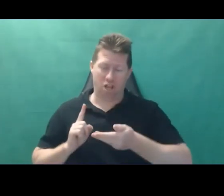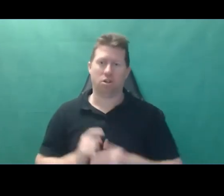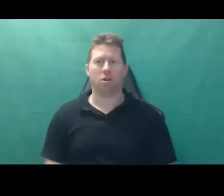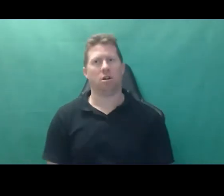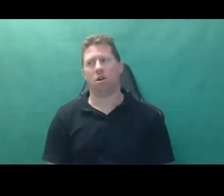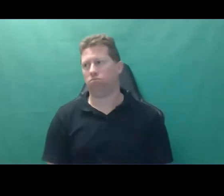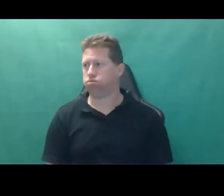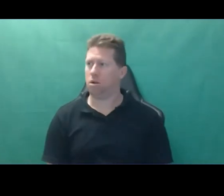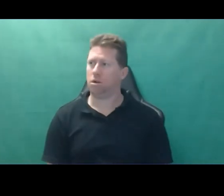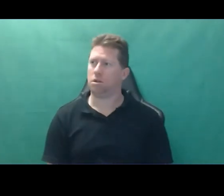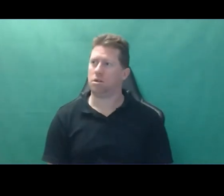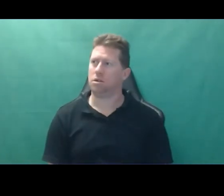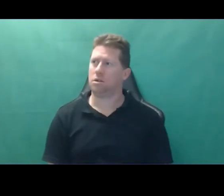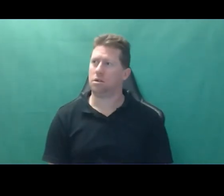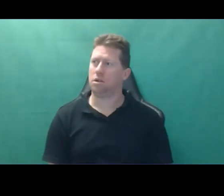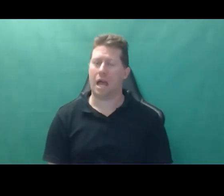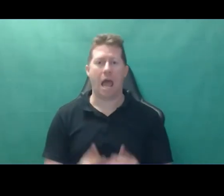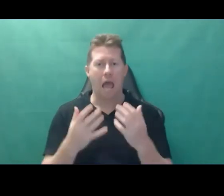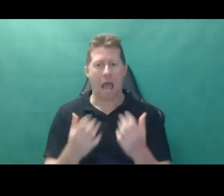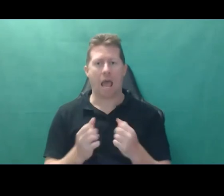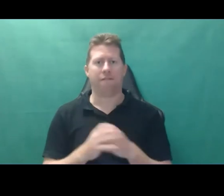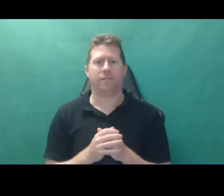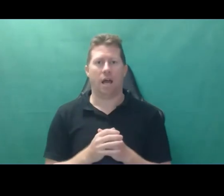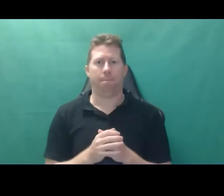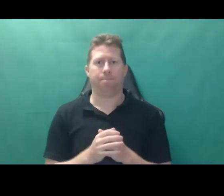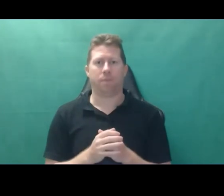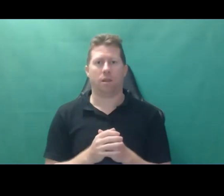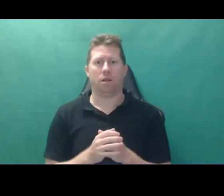wedded to the idea that, um,